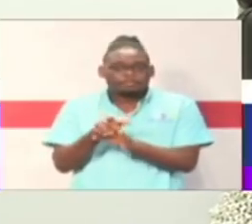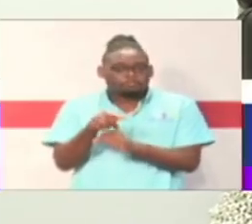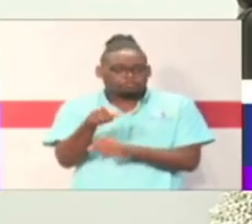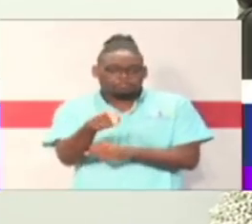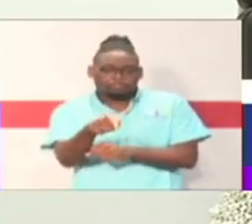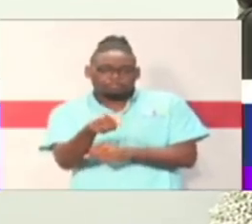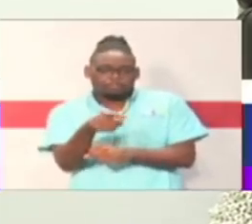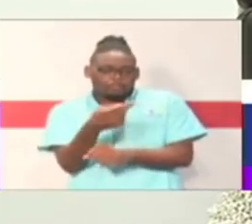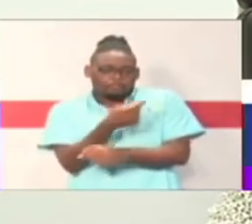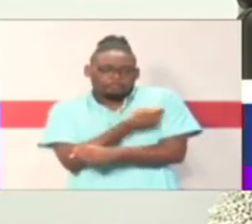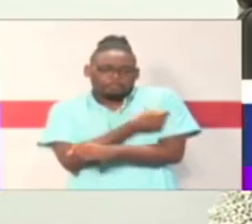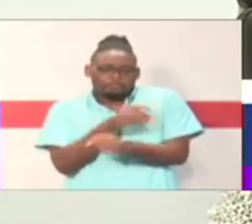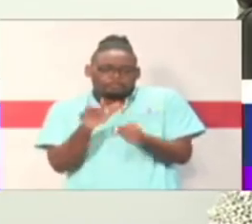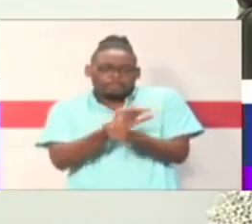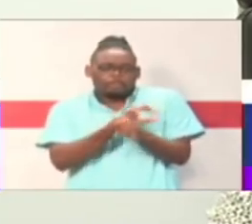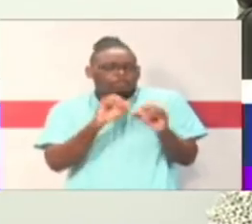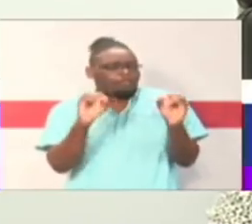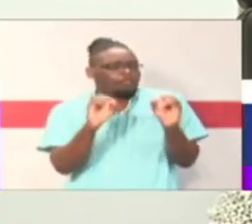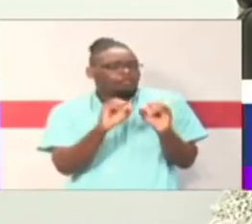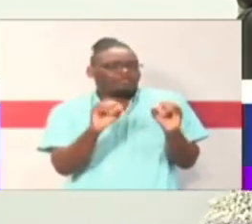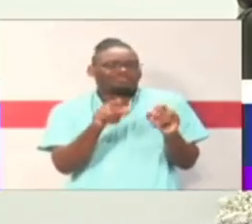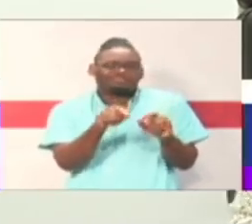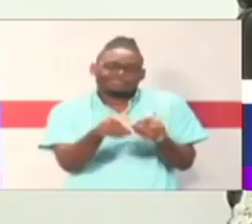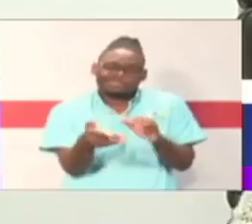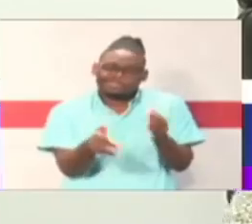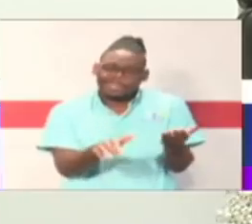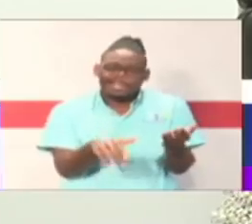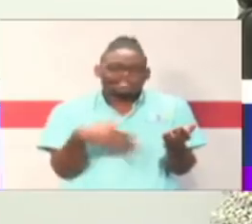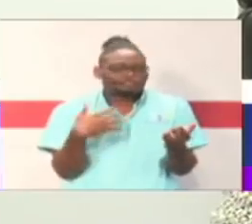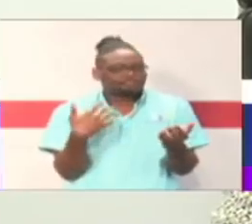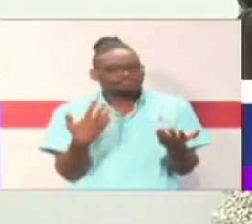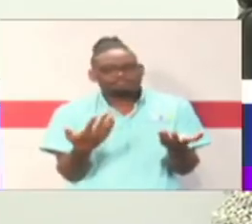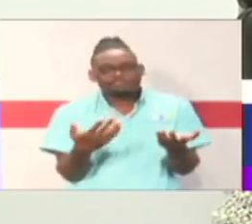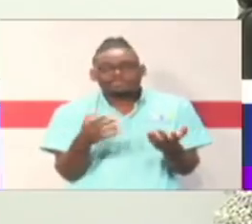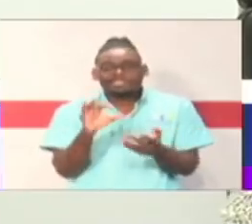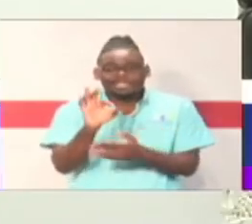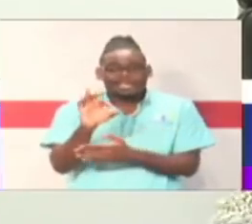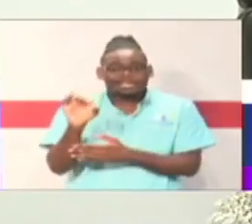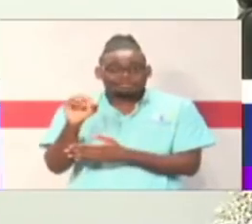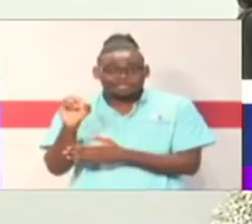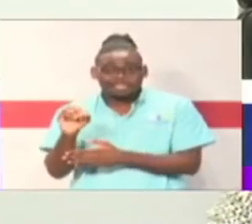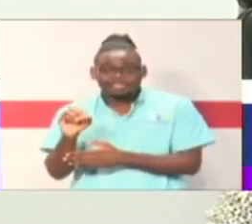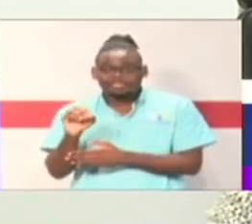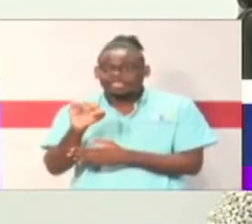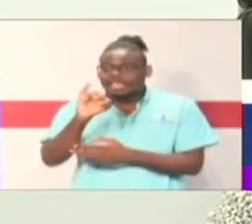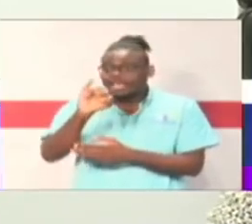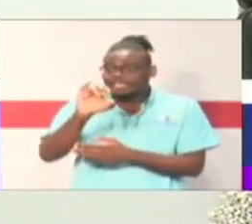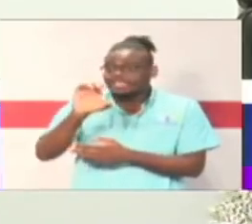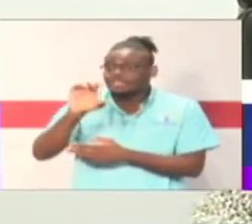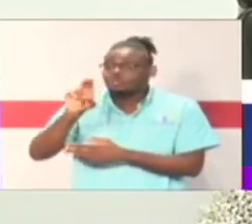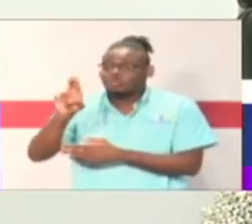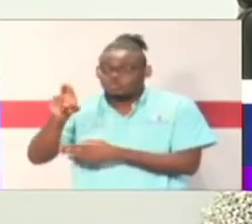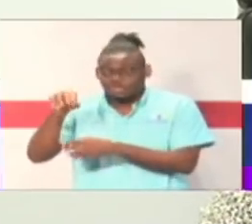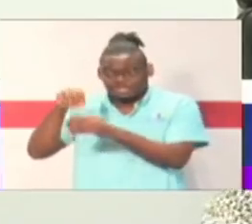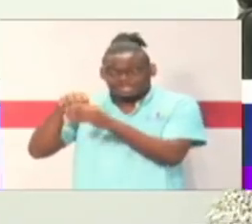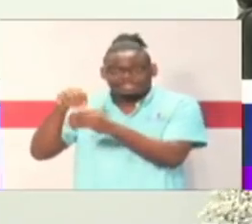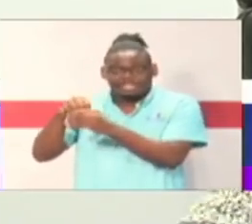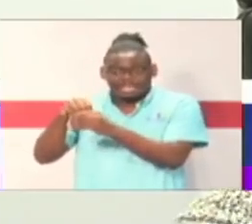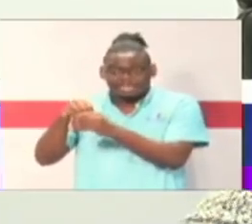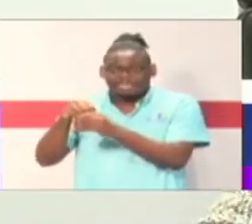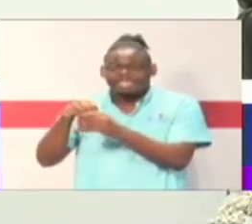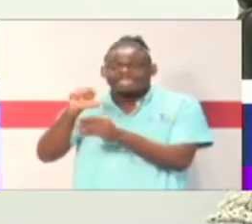all ICU admissions that we have tracked from July to present are in persons who are not fully vaccinated,